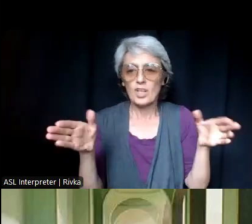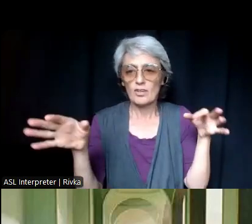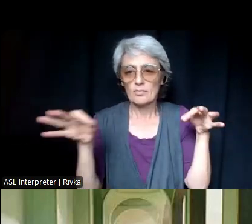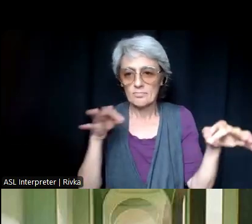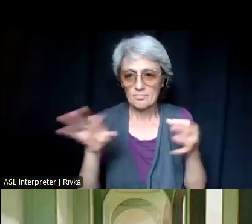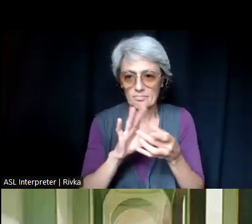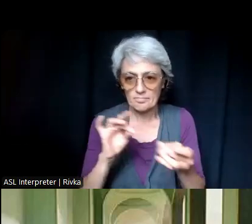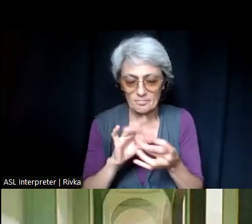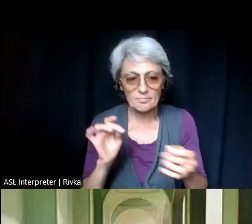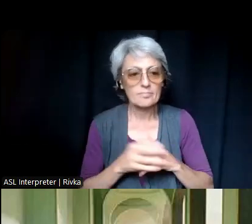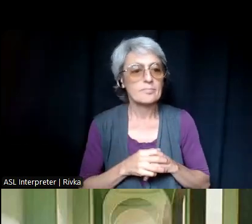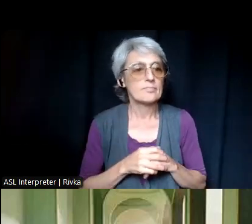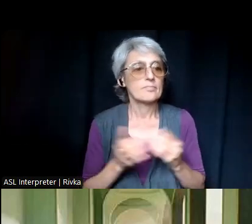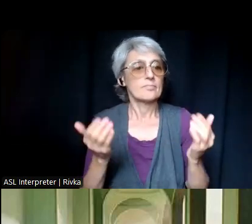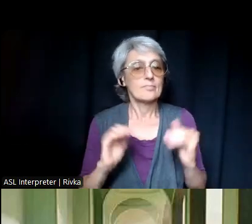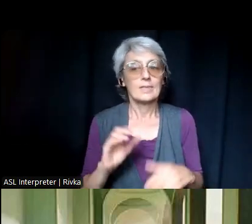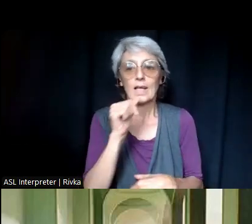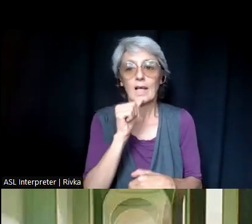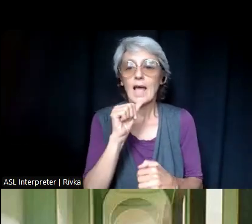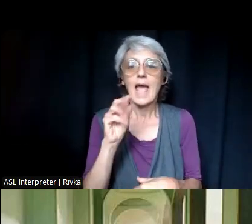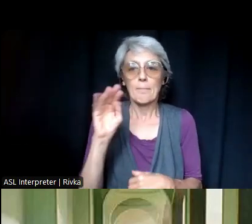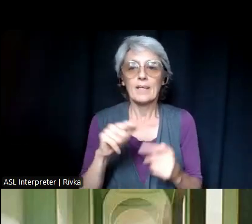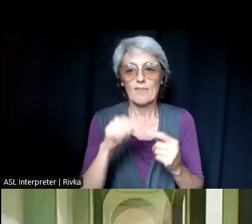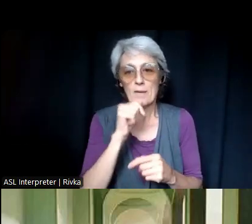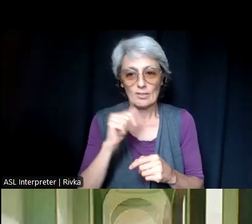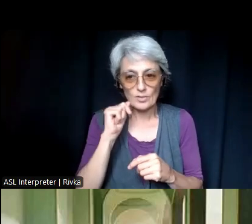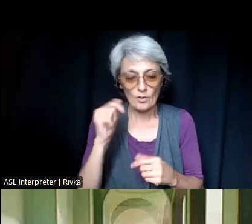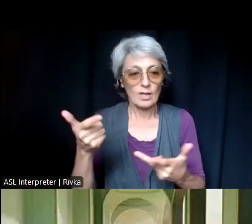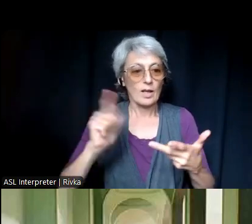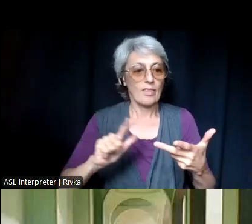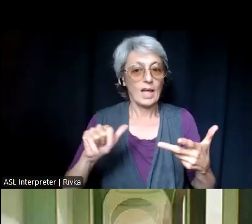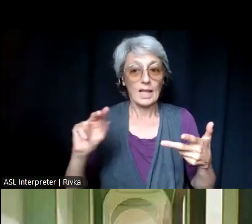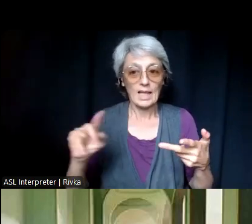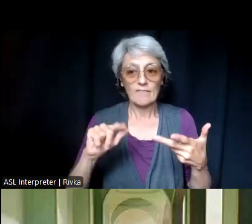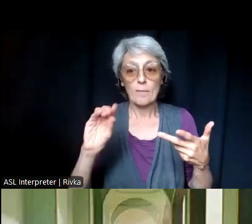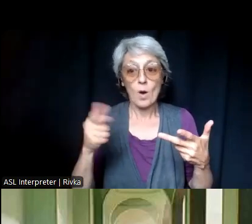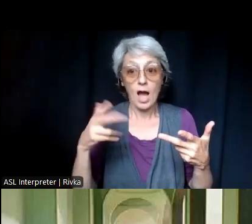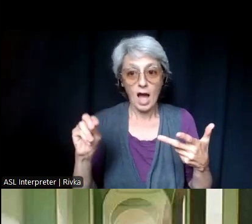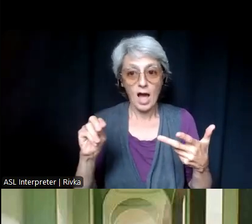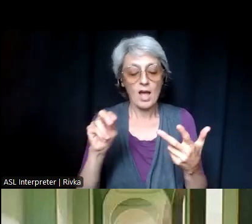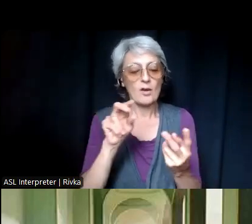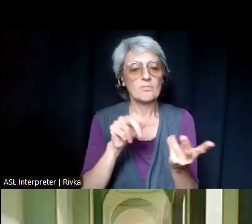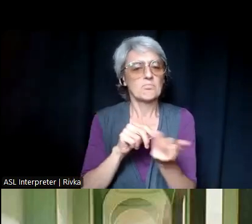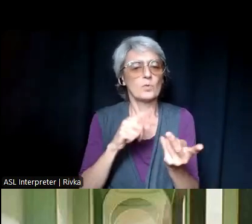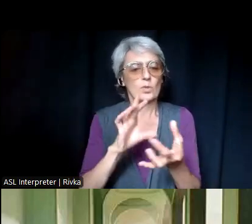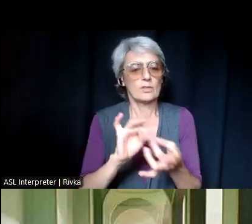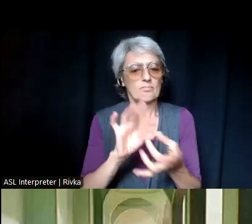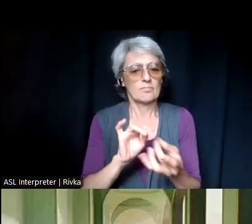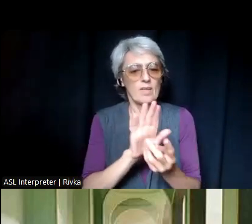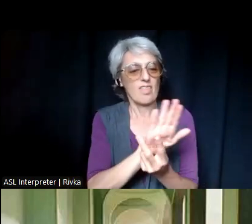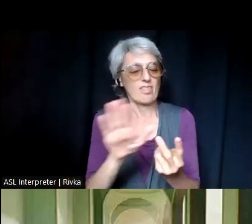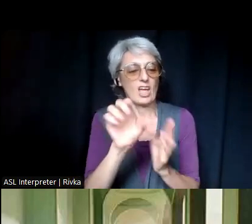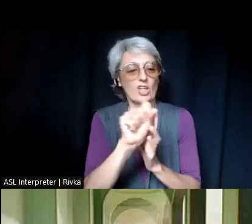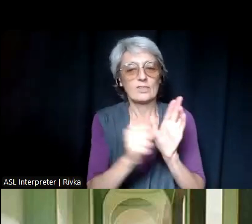we'll have Amy from Arizona and then Lynn from Ohio talk about their particular state